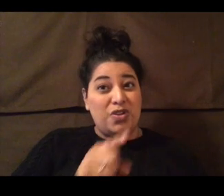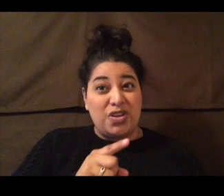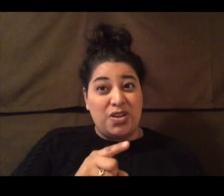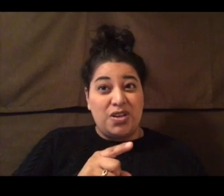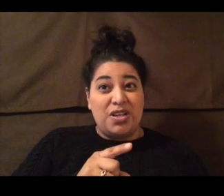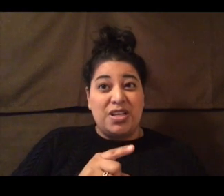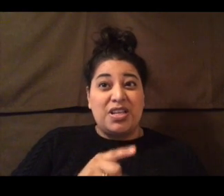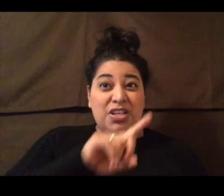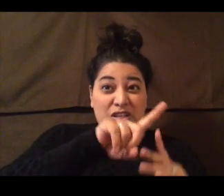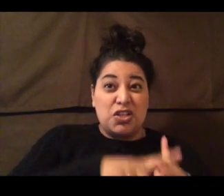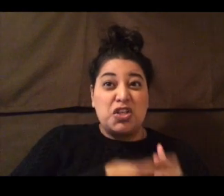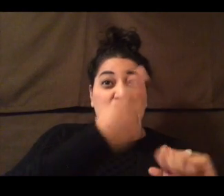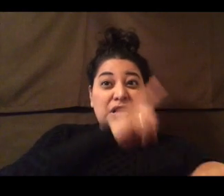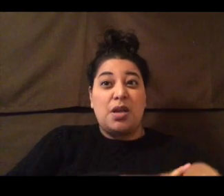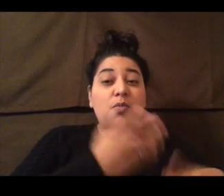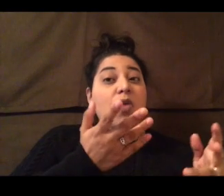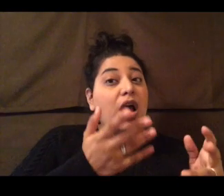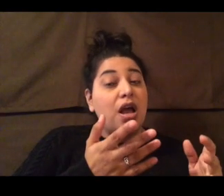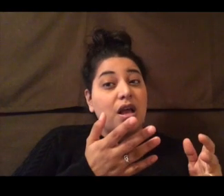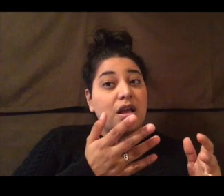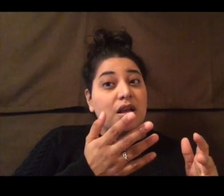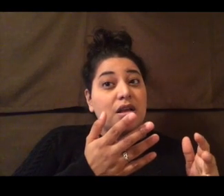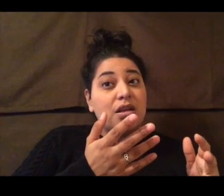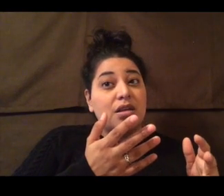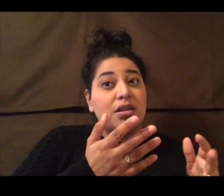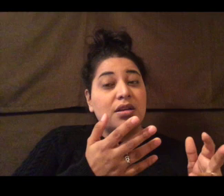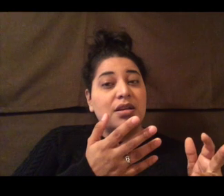is 6 o'clock.